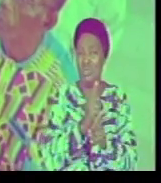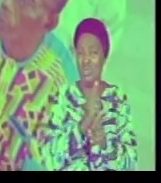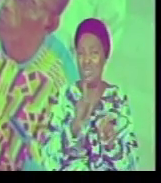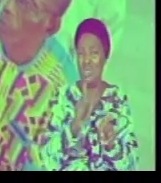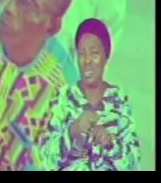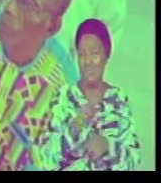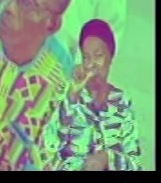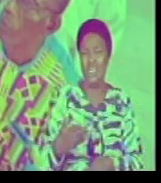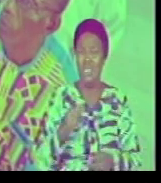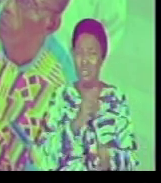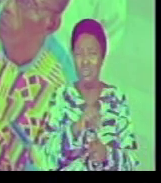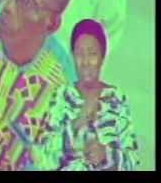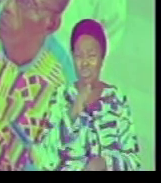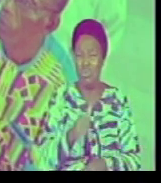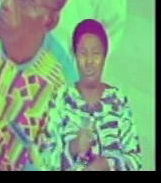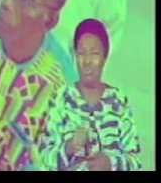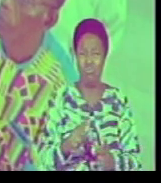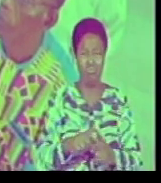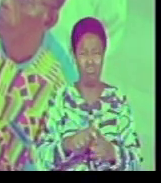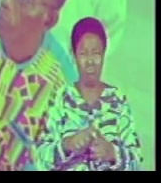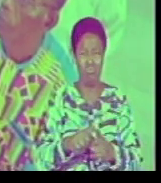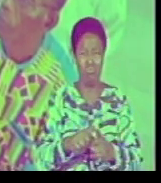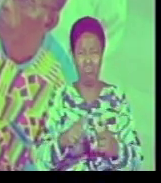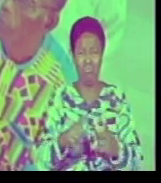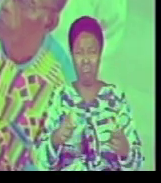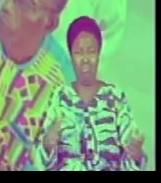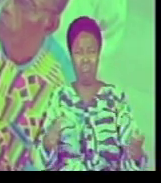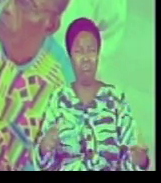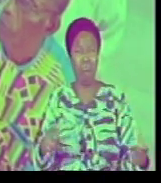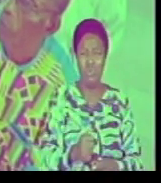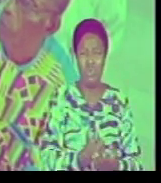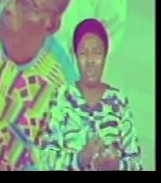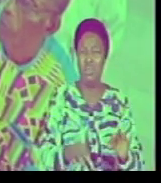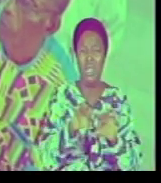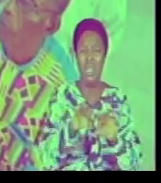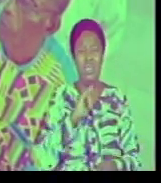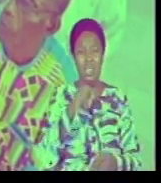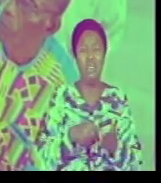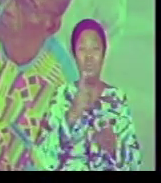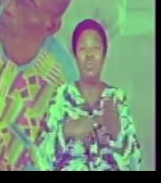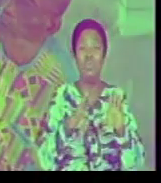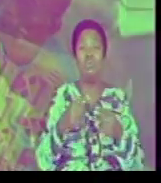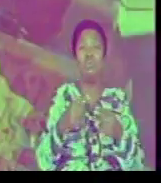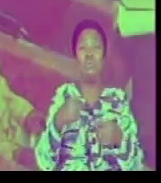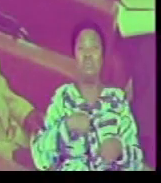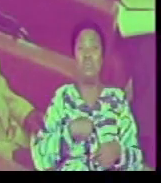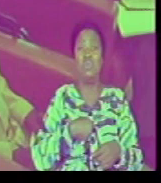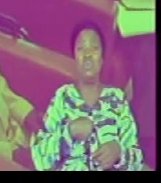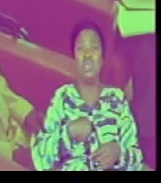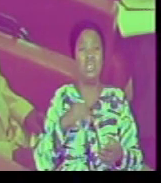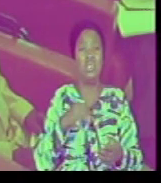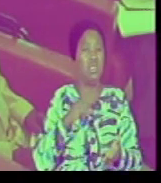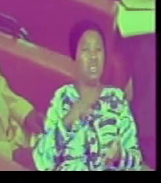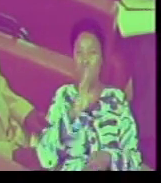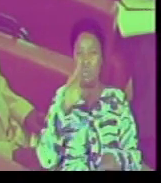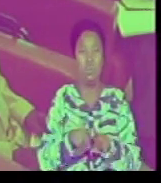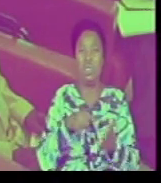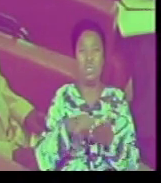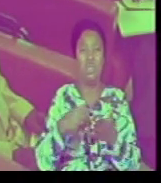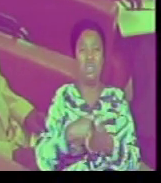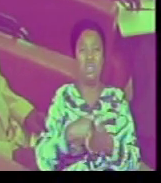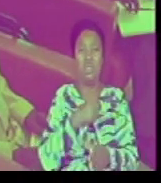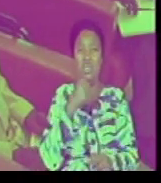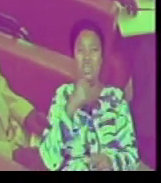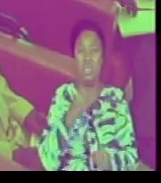any effort at all. This is all you are going to give me. It will not be so this year. it will be something